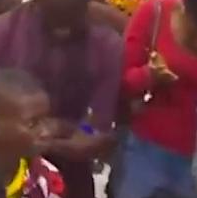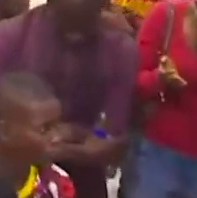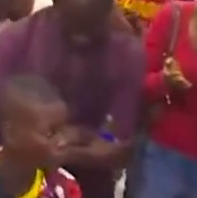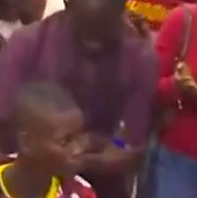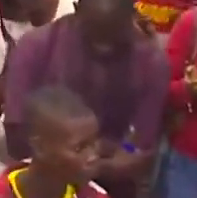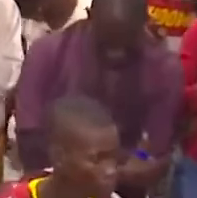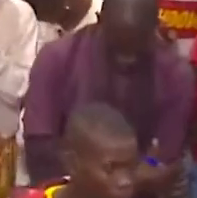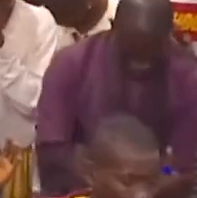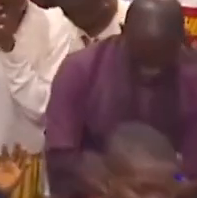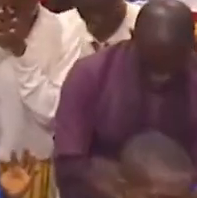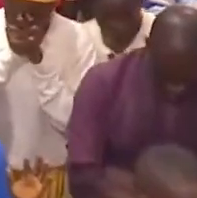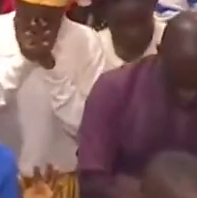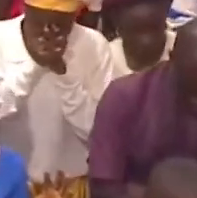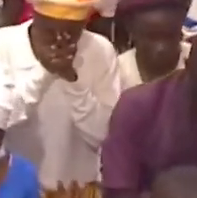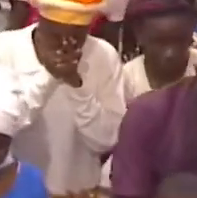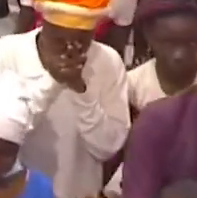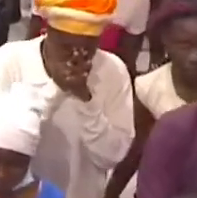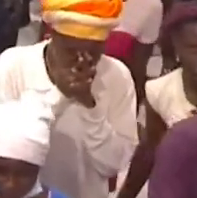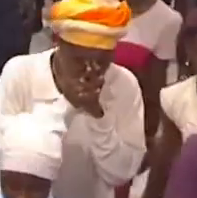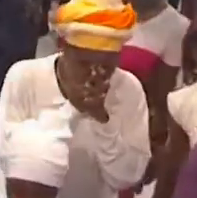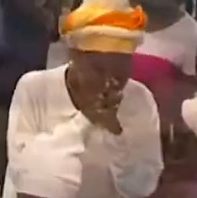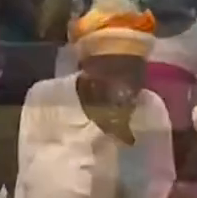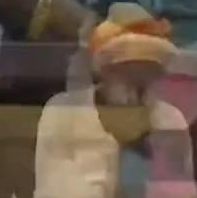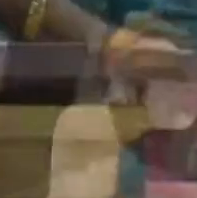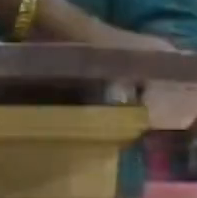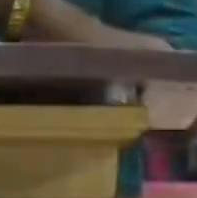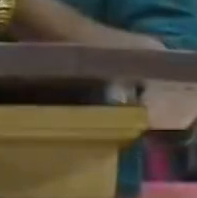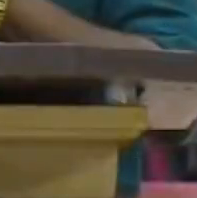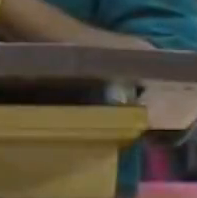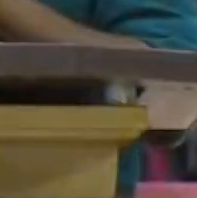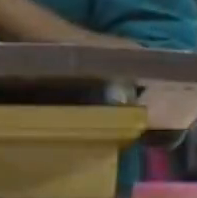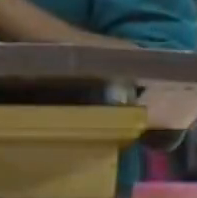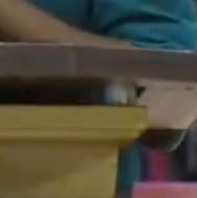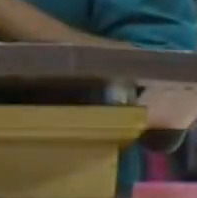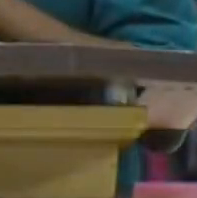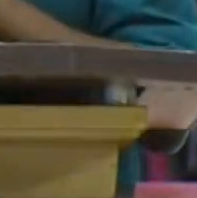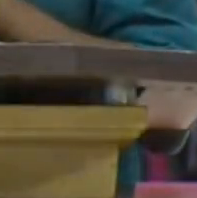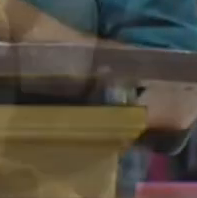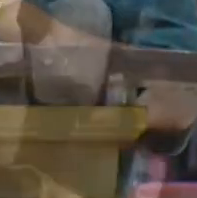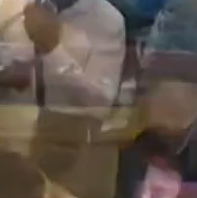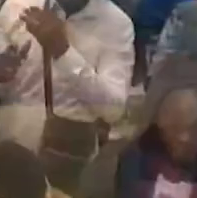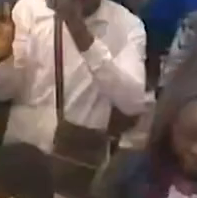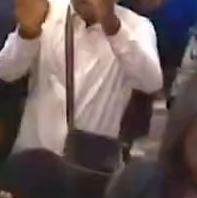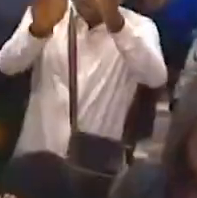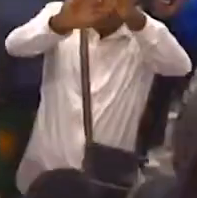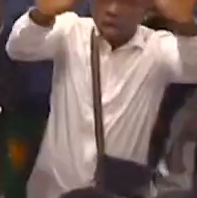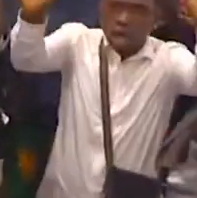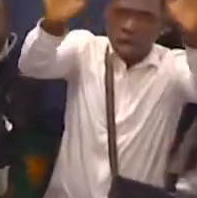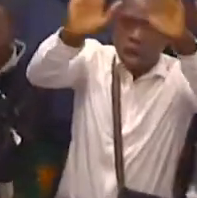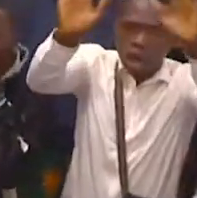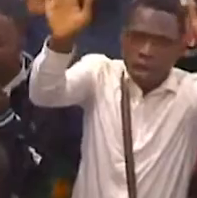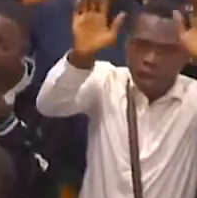Amen. Well, those of you who have come forward, let me hear you shout hallelujah.